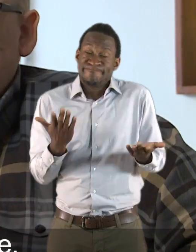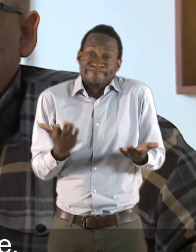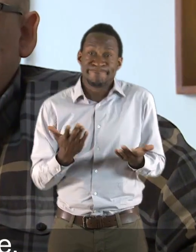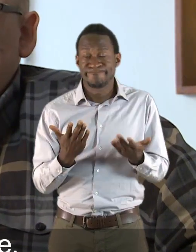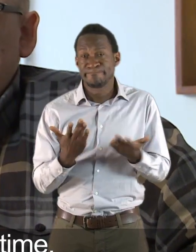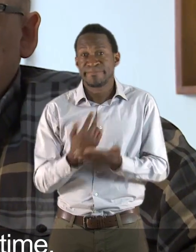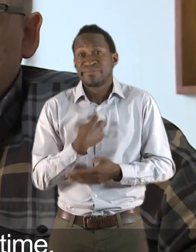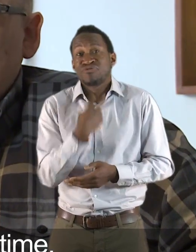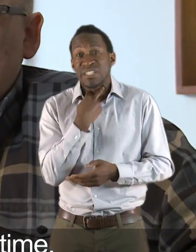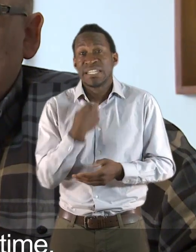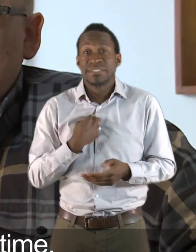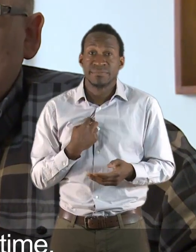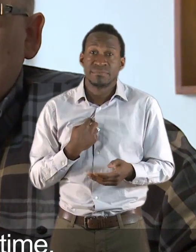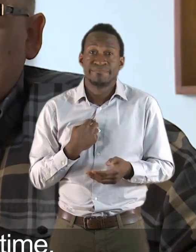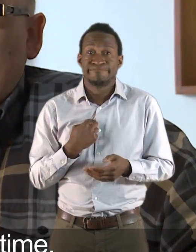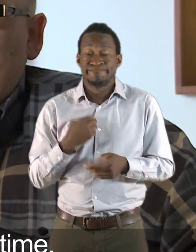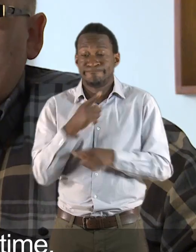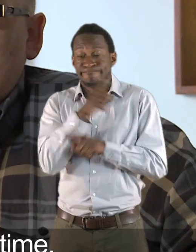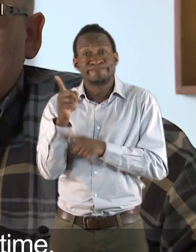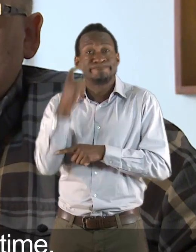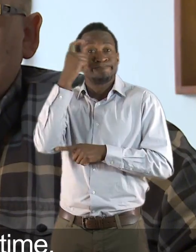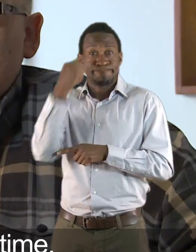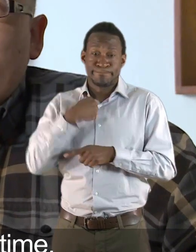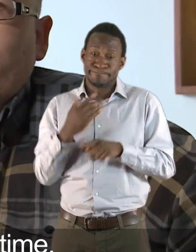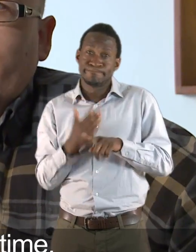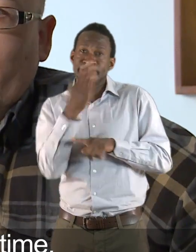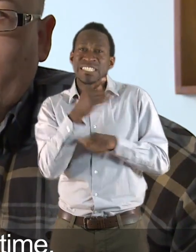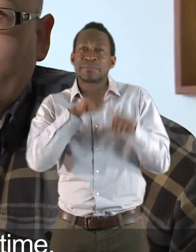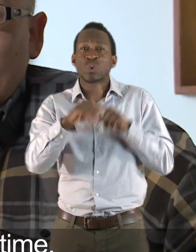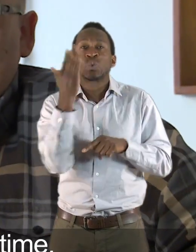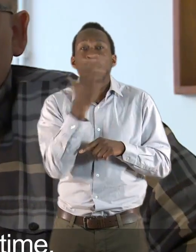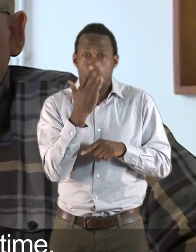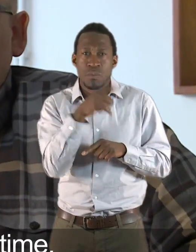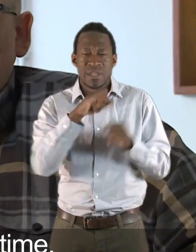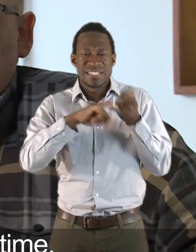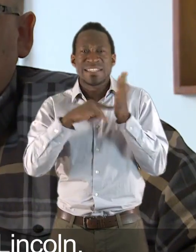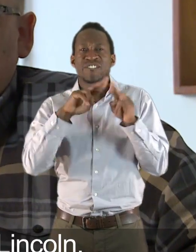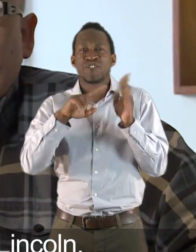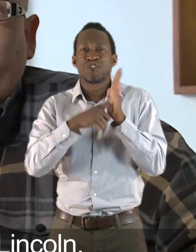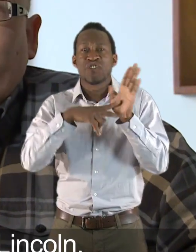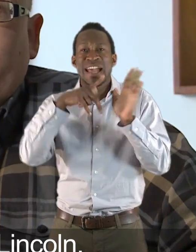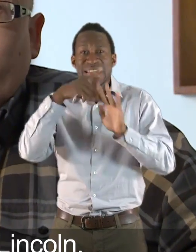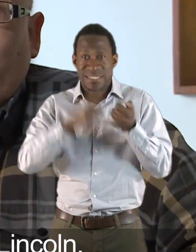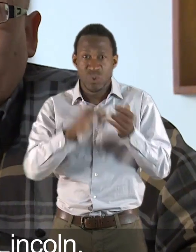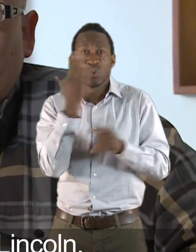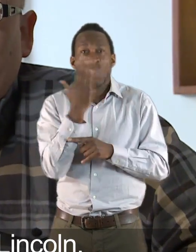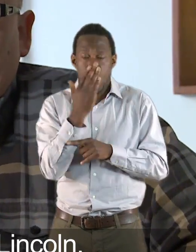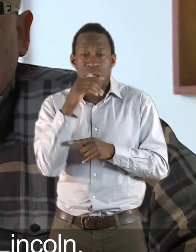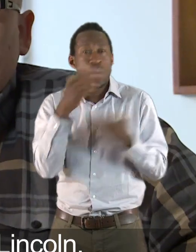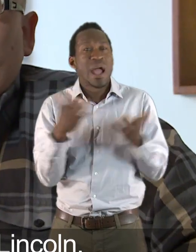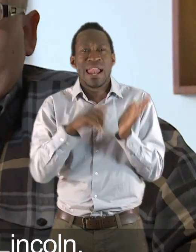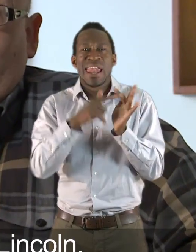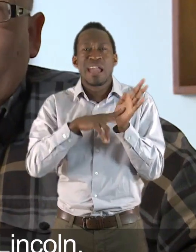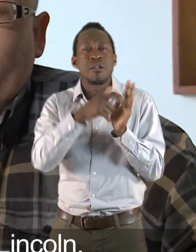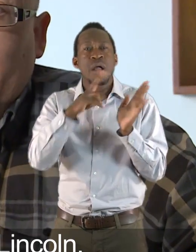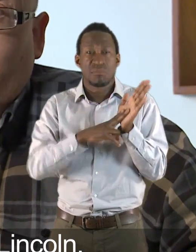sense. So much to my regret at the time, they suggested a special school in